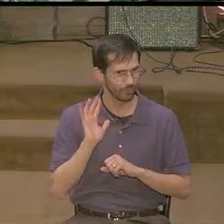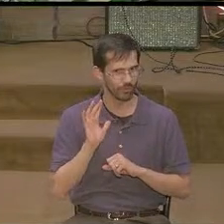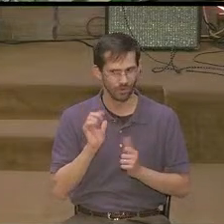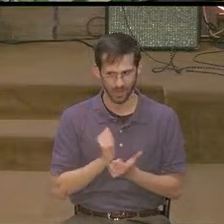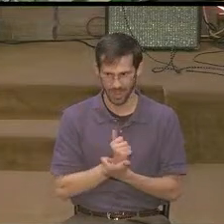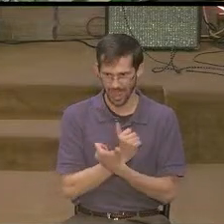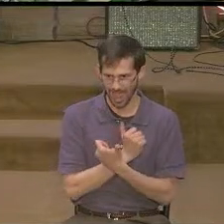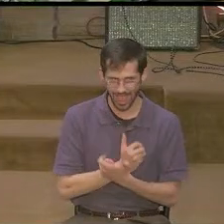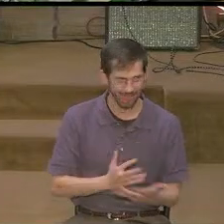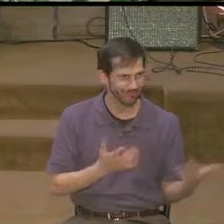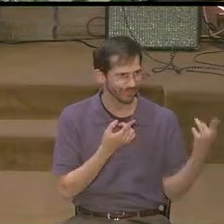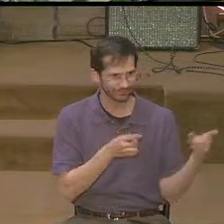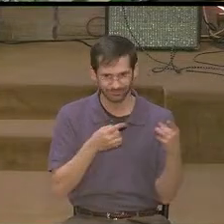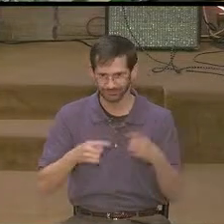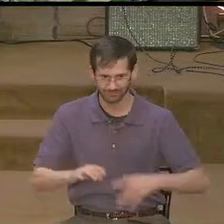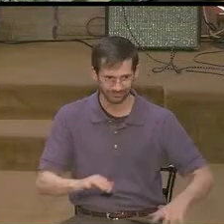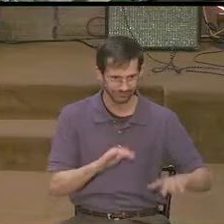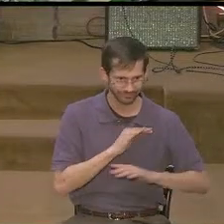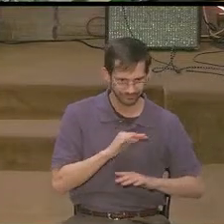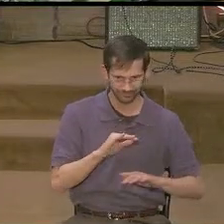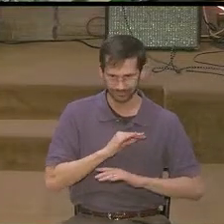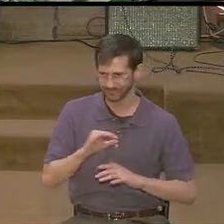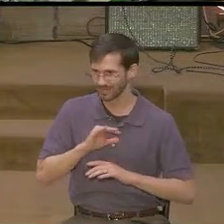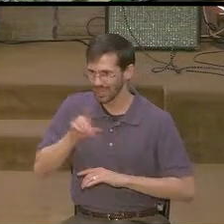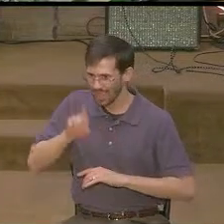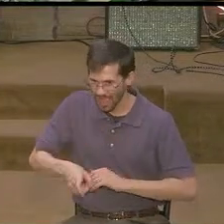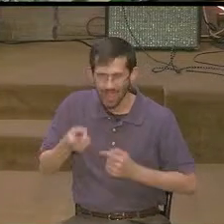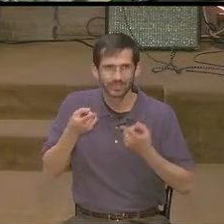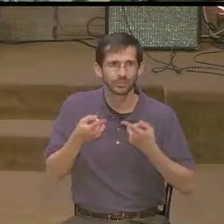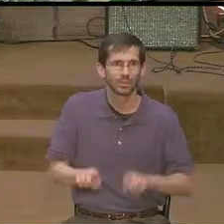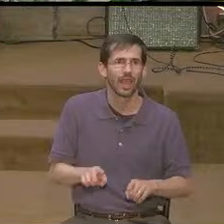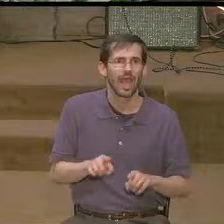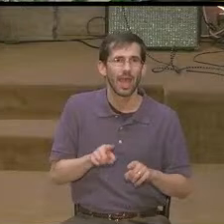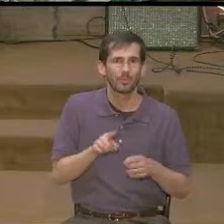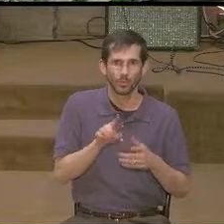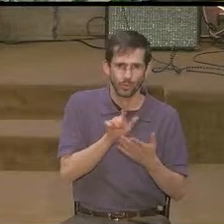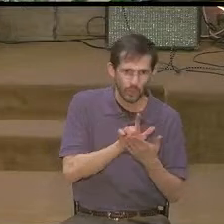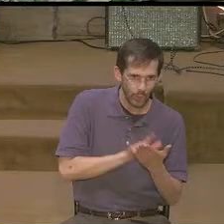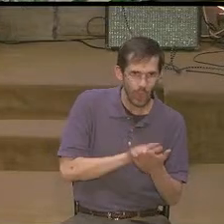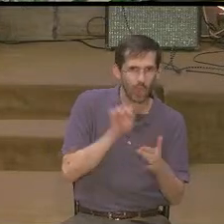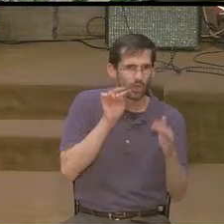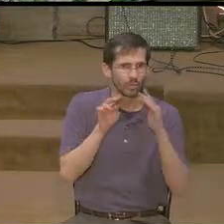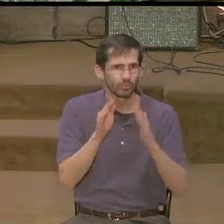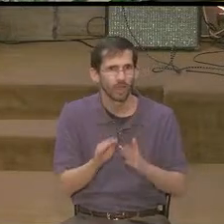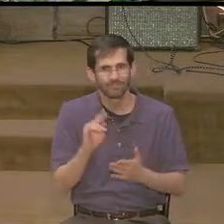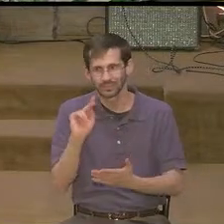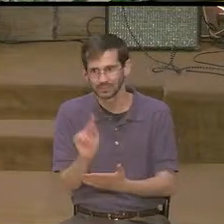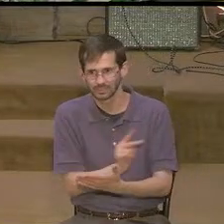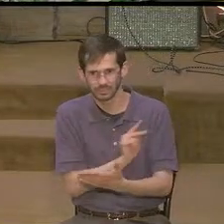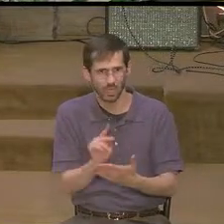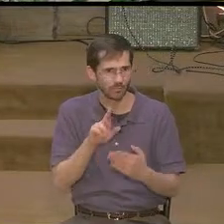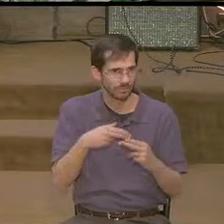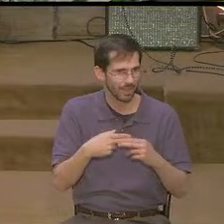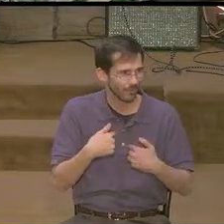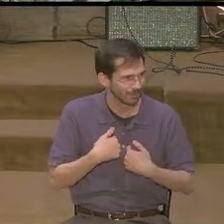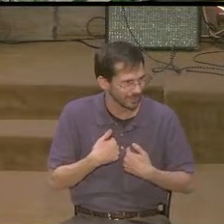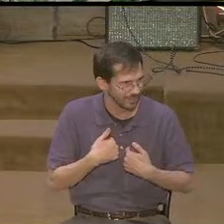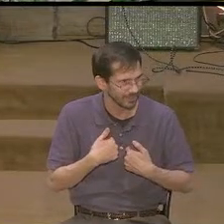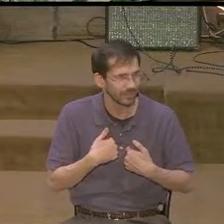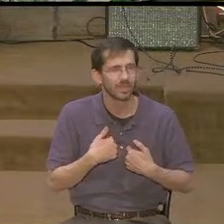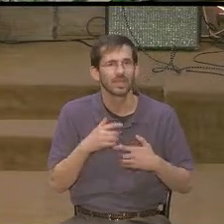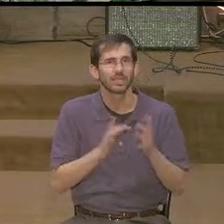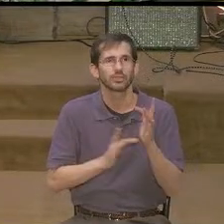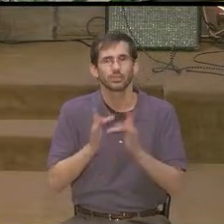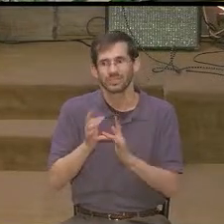these things must be fulfilled, which was written in the law and the prophets and the Psalms concerning me. And he opened their